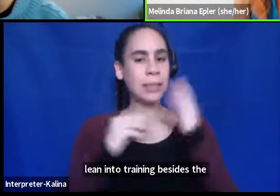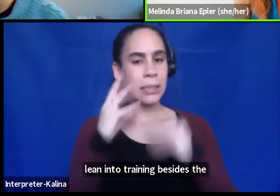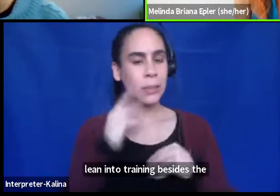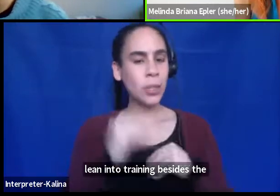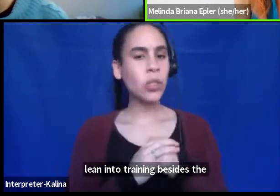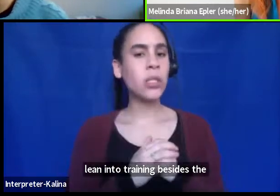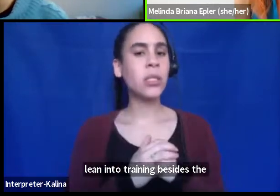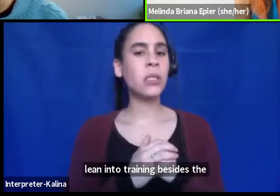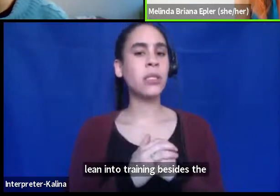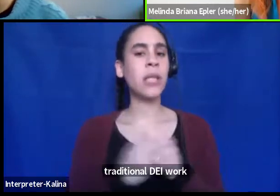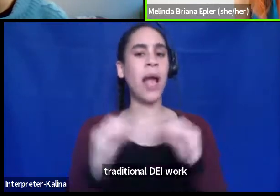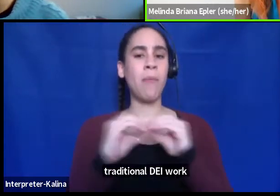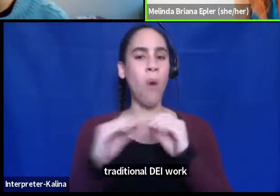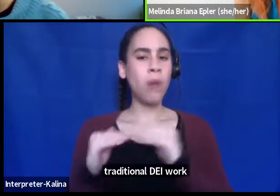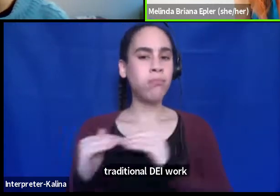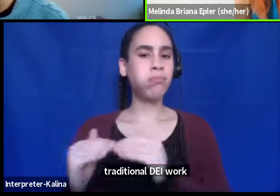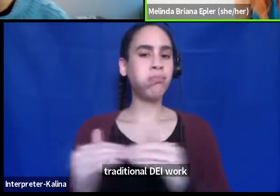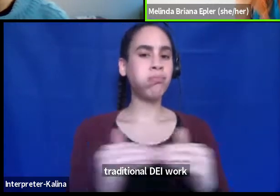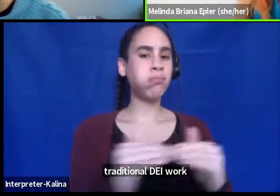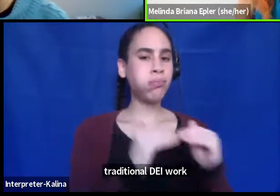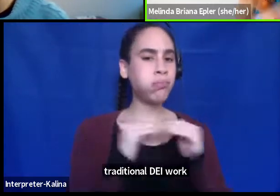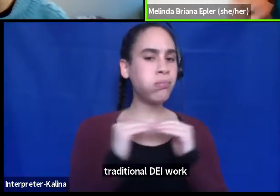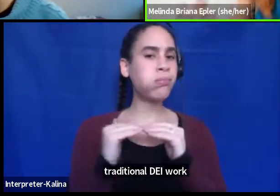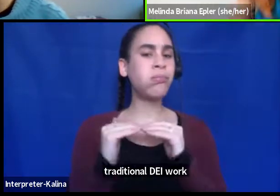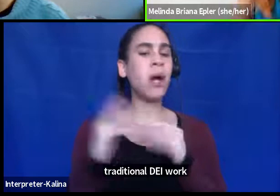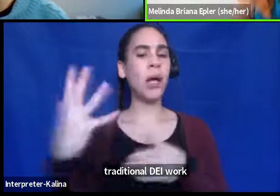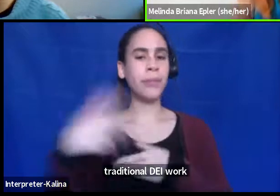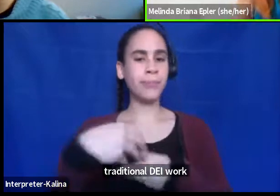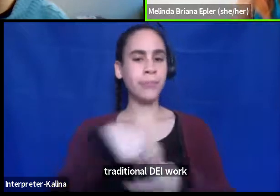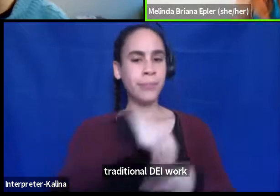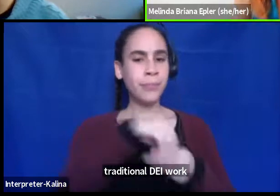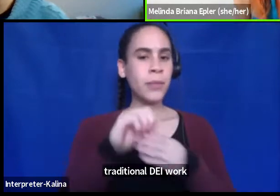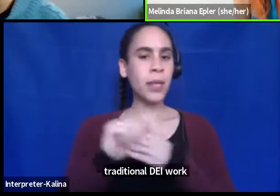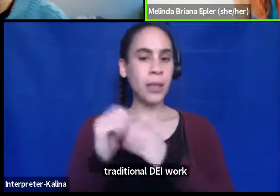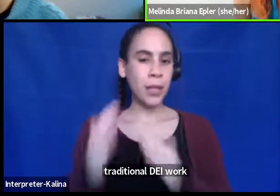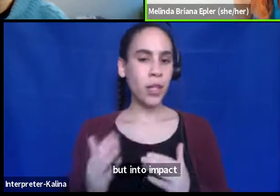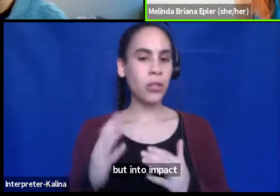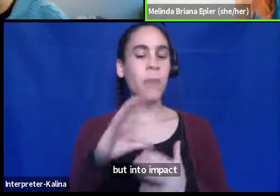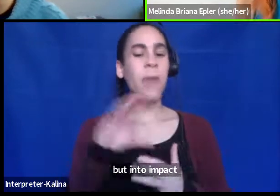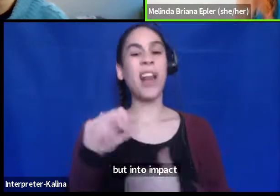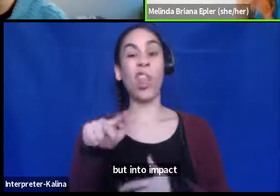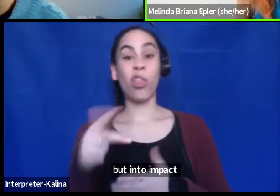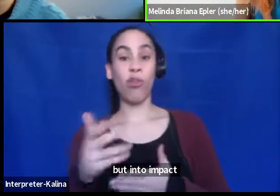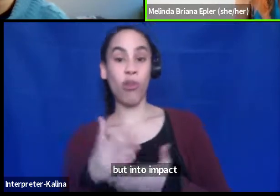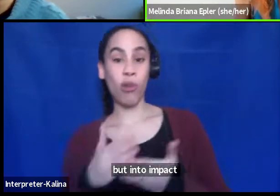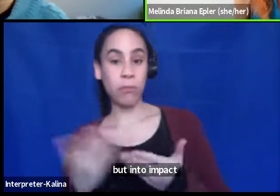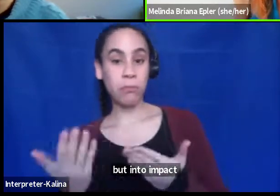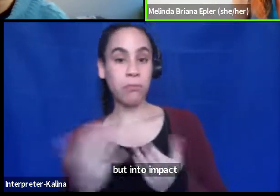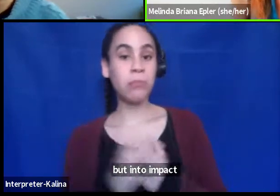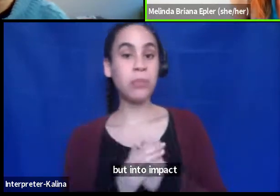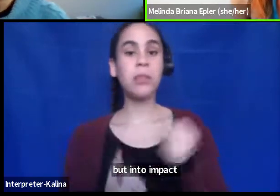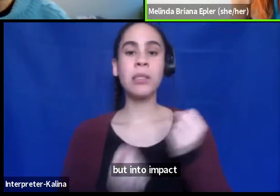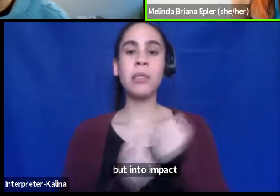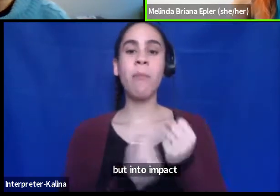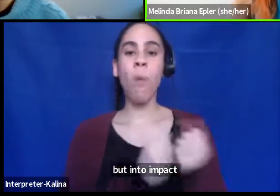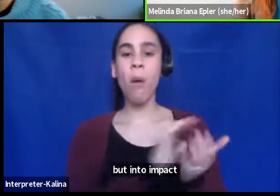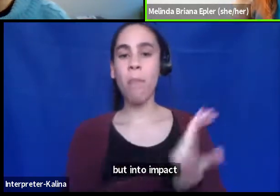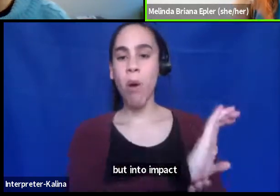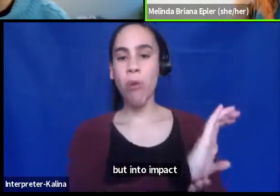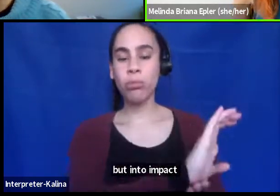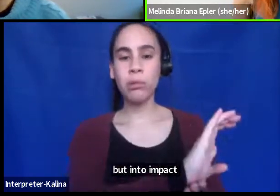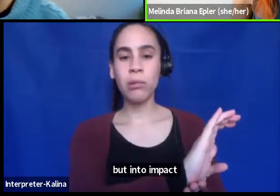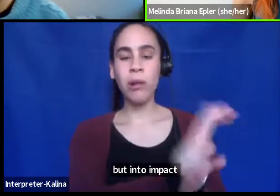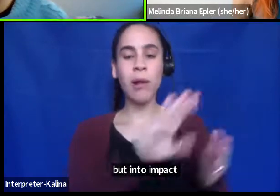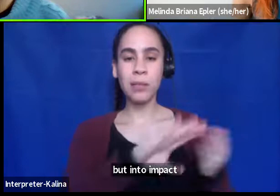creates equitable and inclusive leadership? And I guess the third piece is supports marginalized communities within